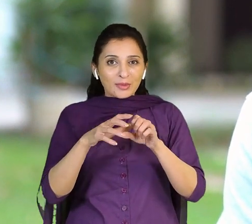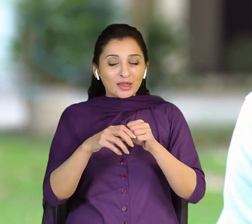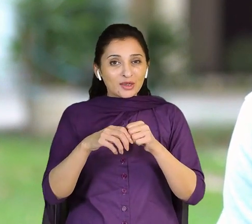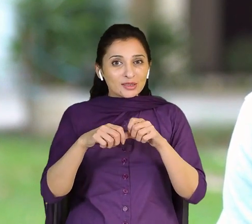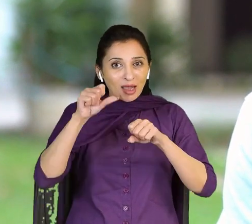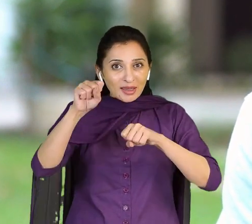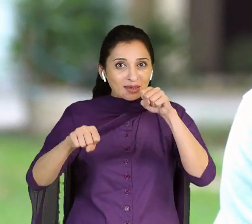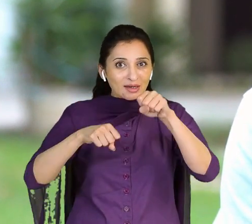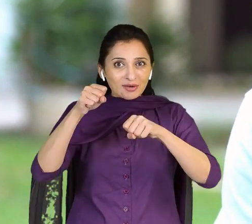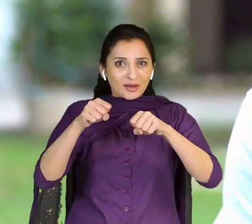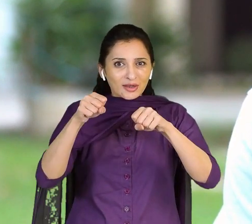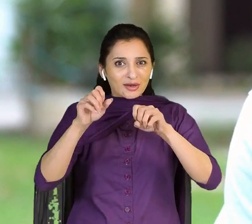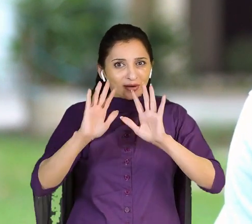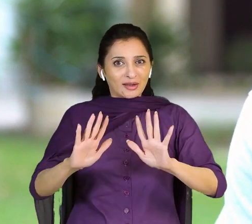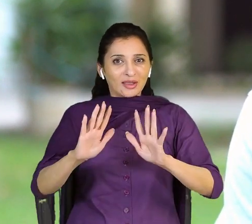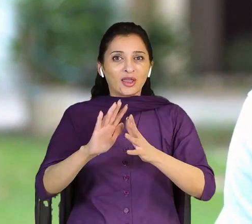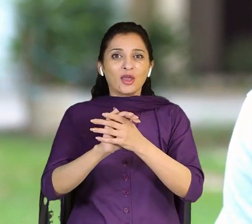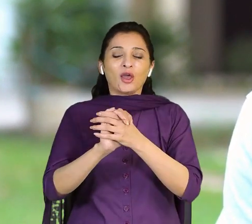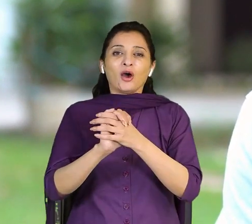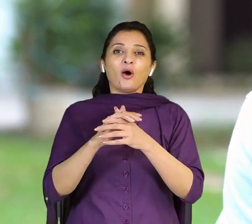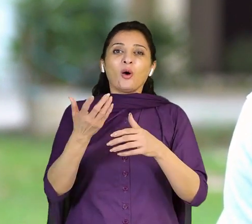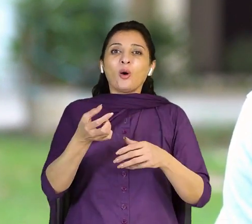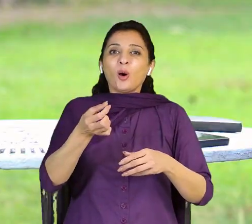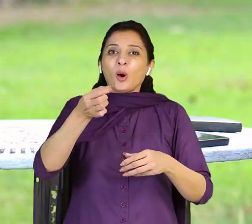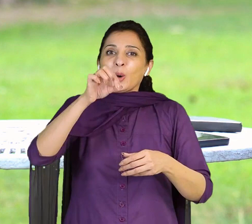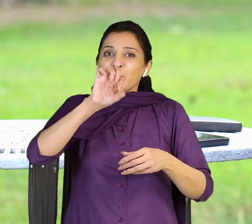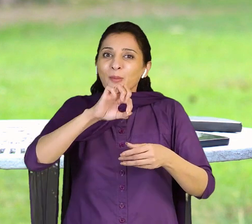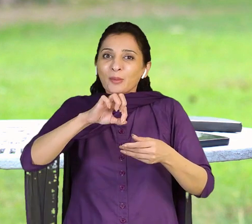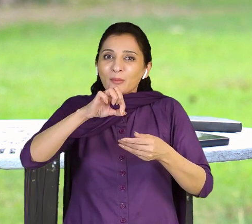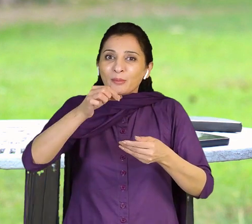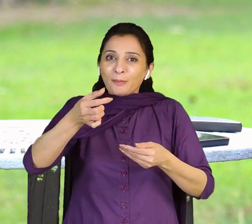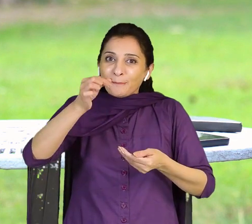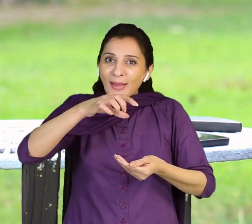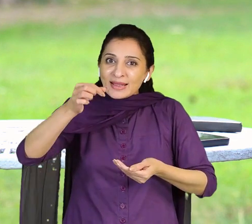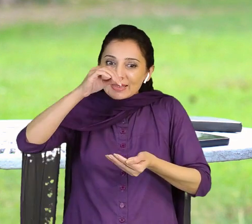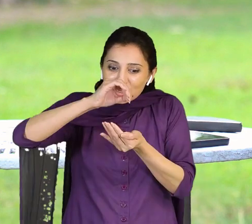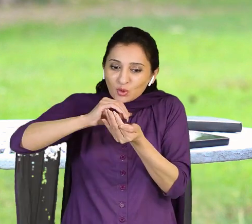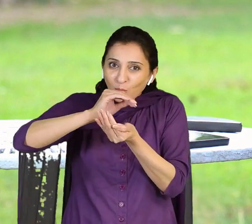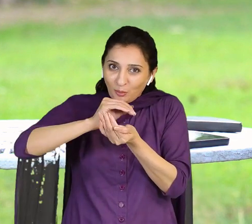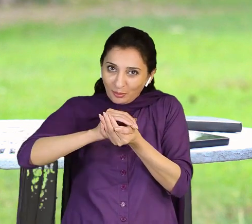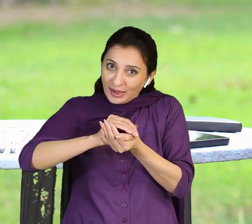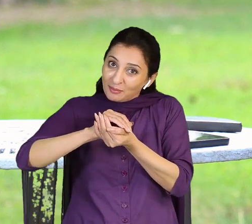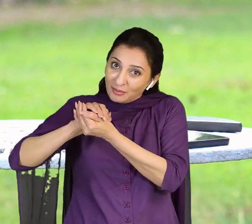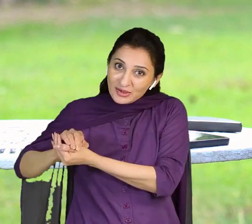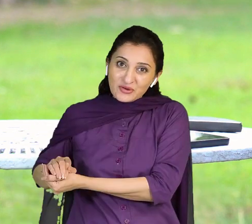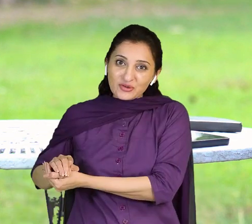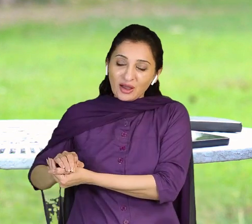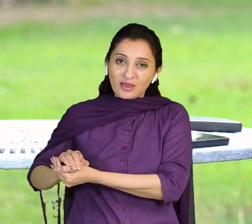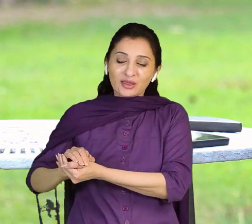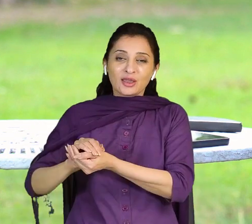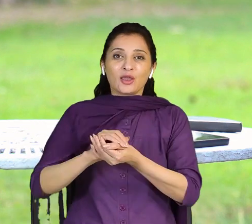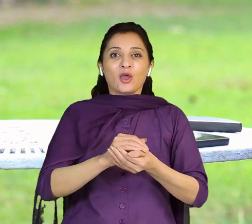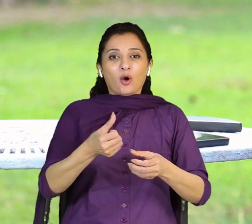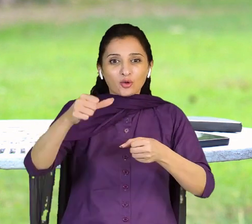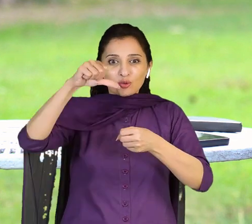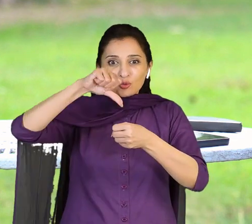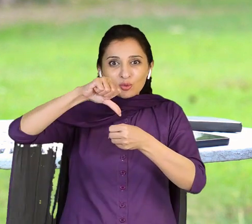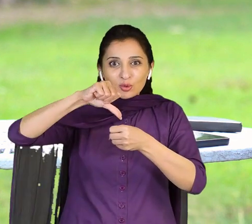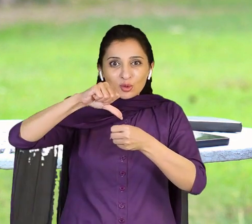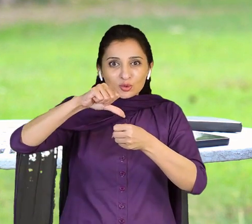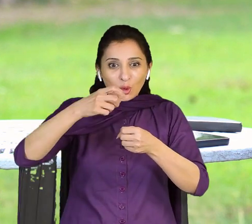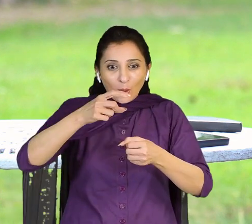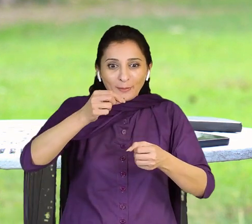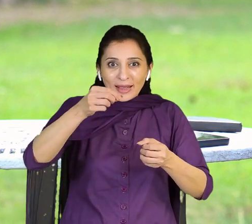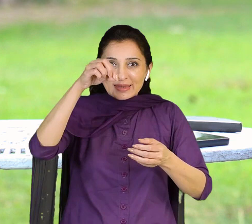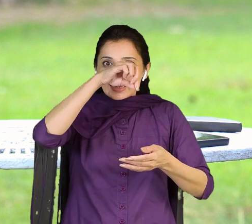commute every day, imagine the amount of money that will be saved on a larger scale. Imagine the amount